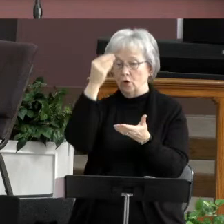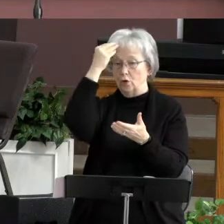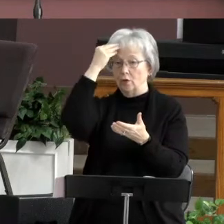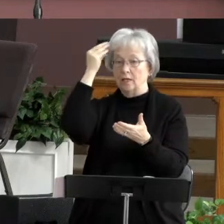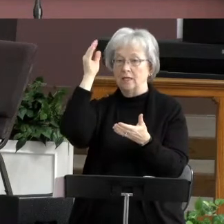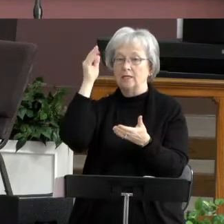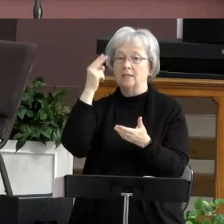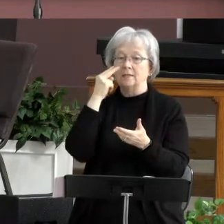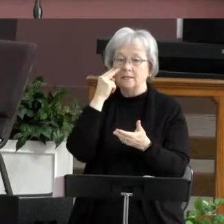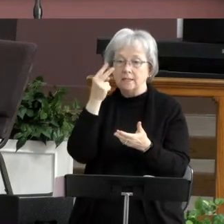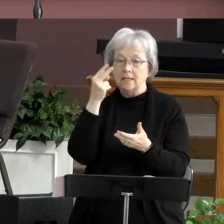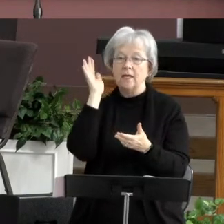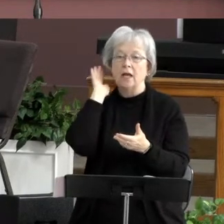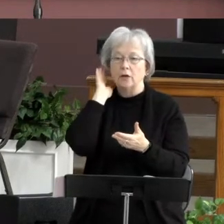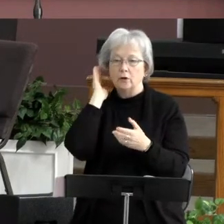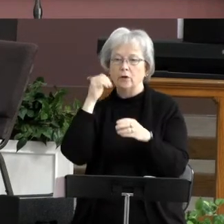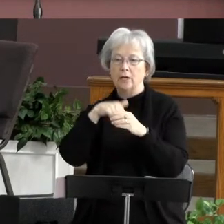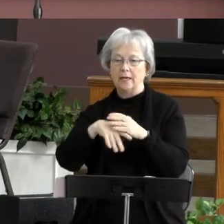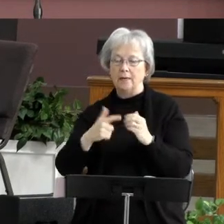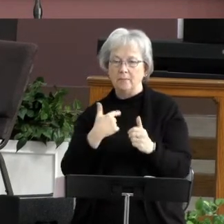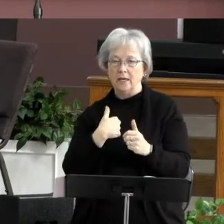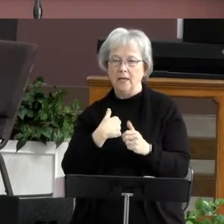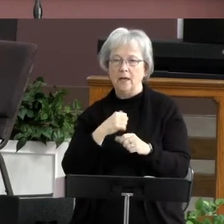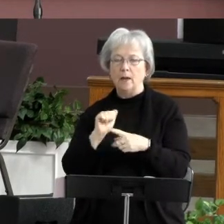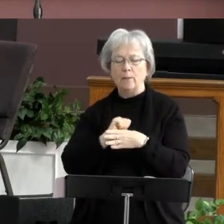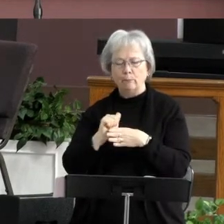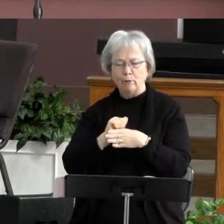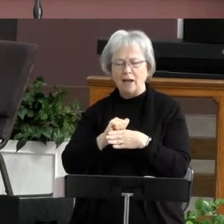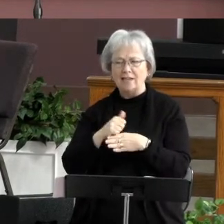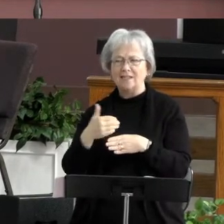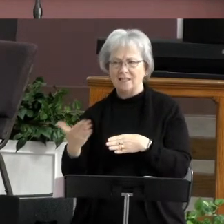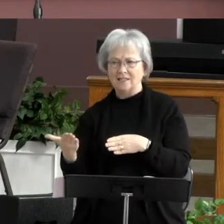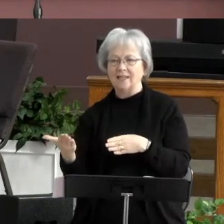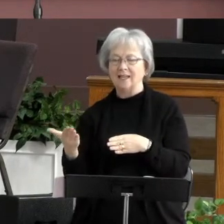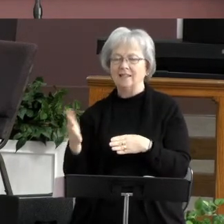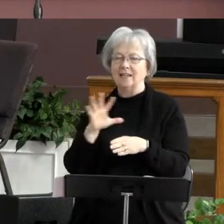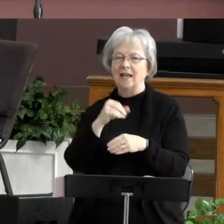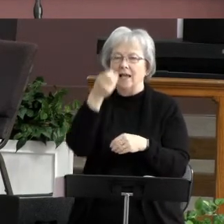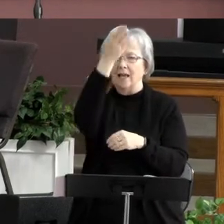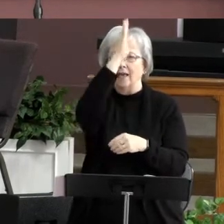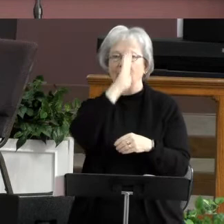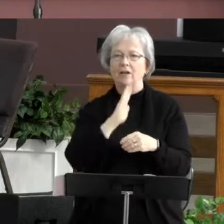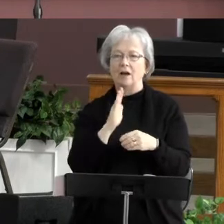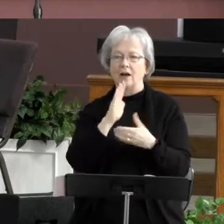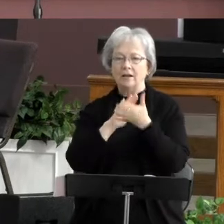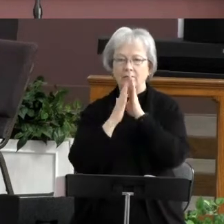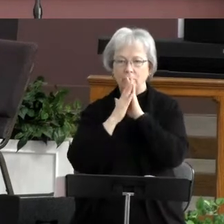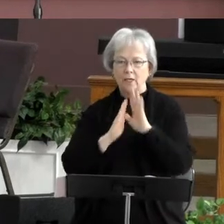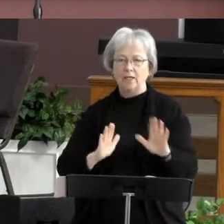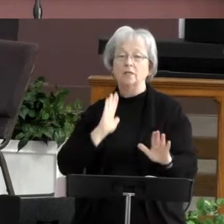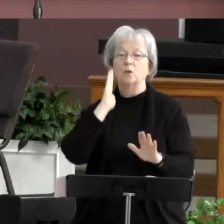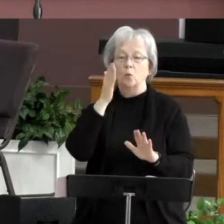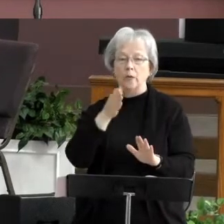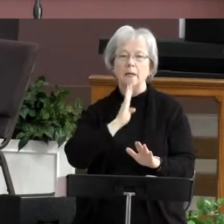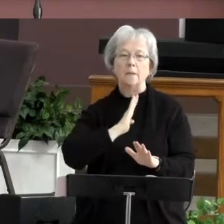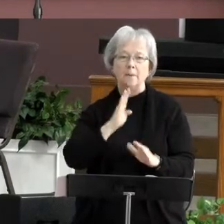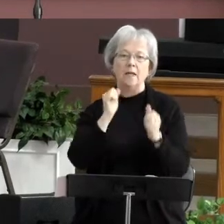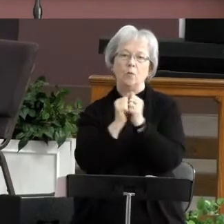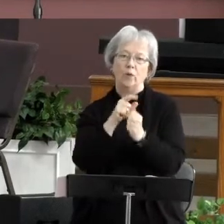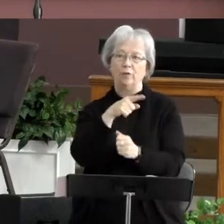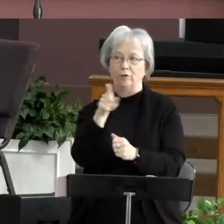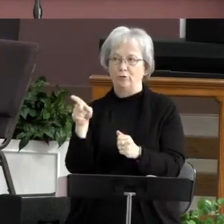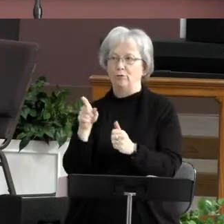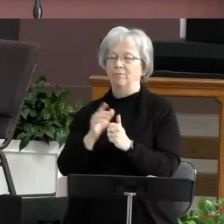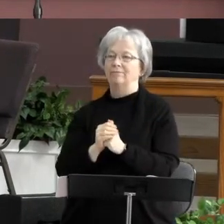seen in me, practice these things, and the God of peace will be with you. Paul gives